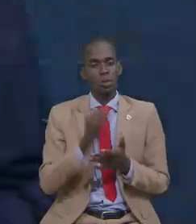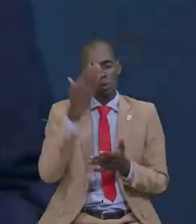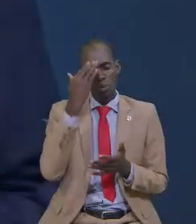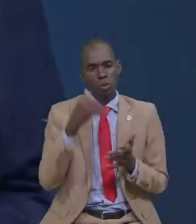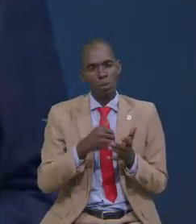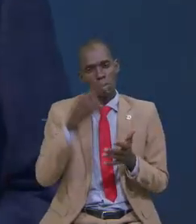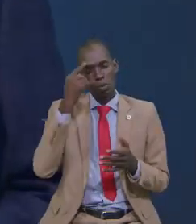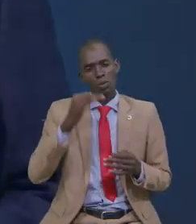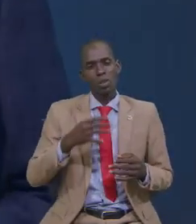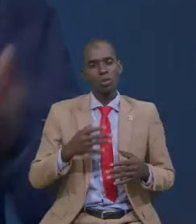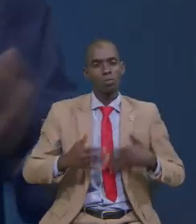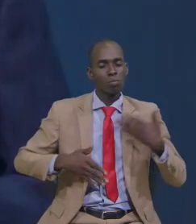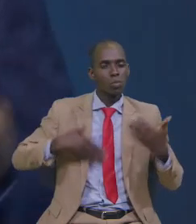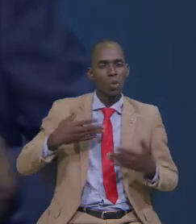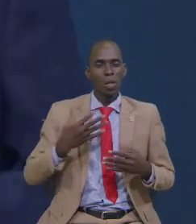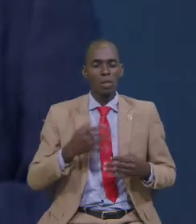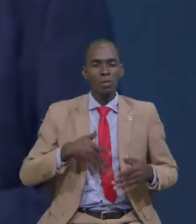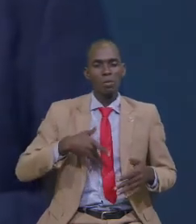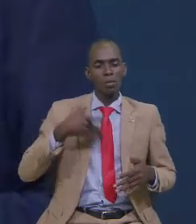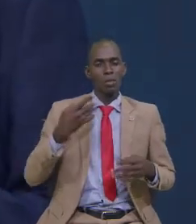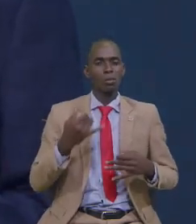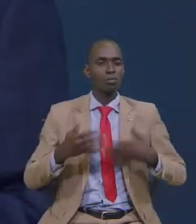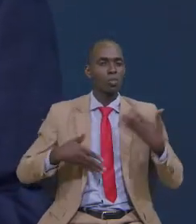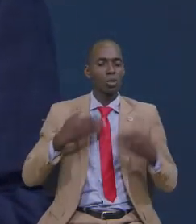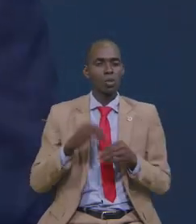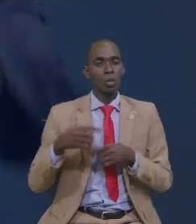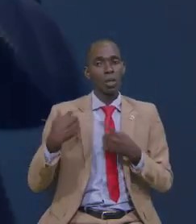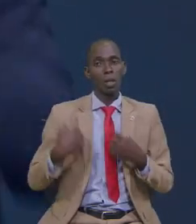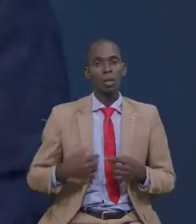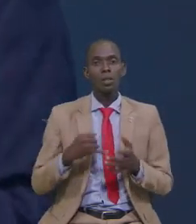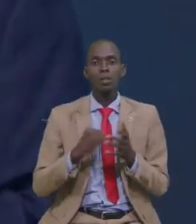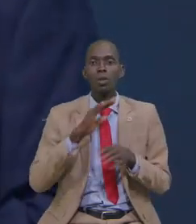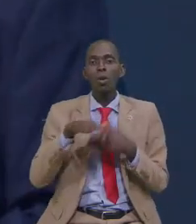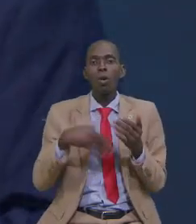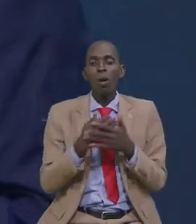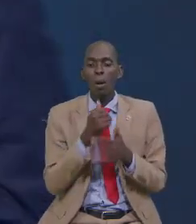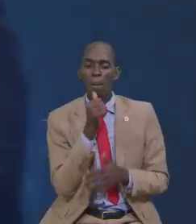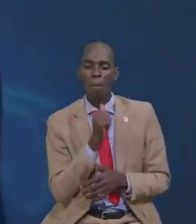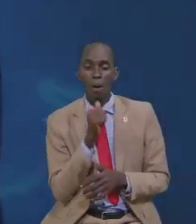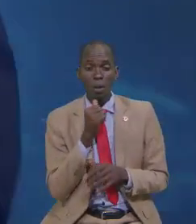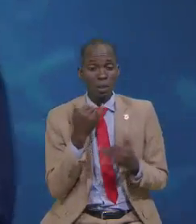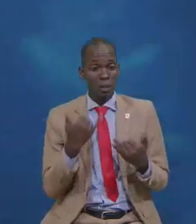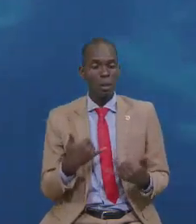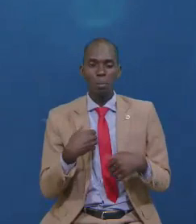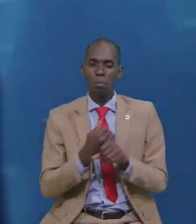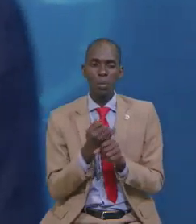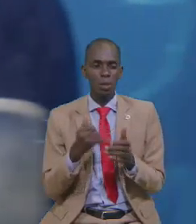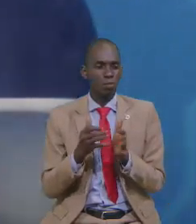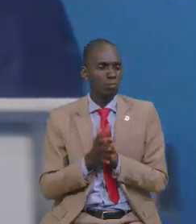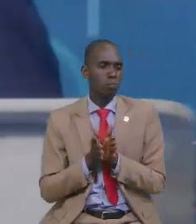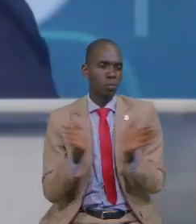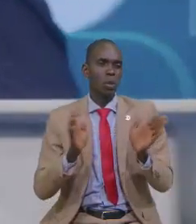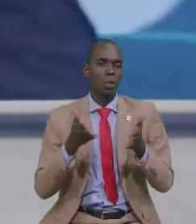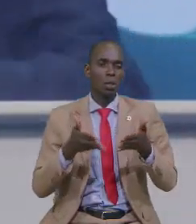you feel the happiness in your life. It's all private. Make it public now. Let others know, let